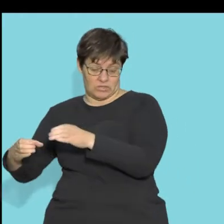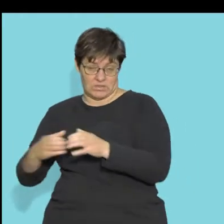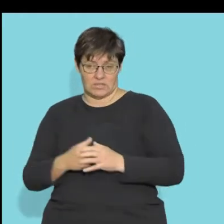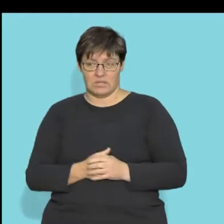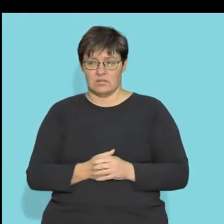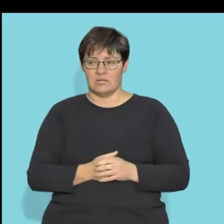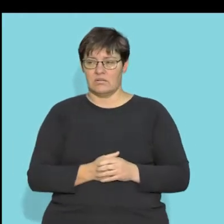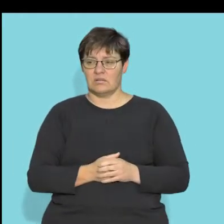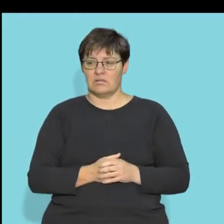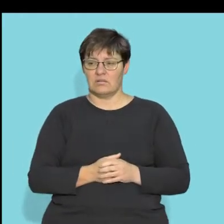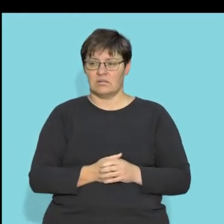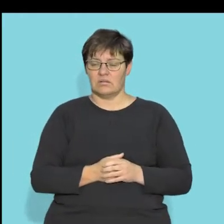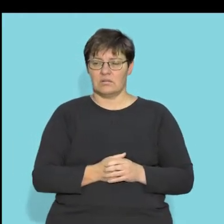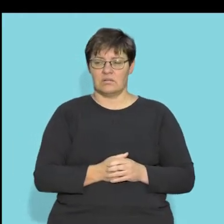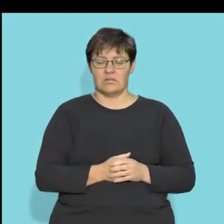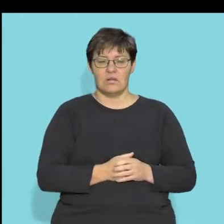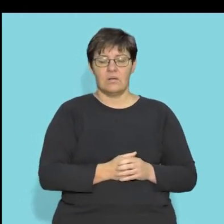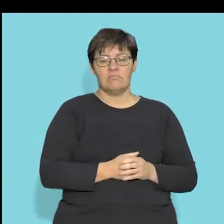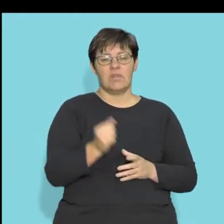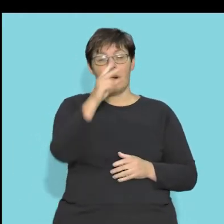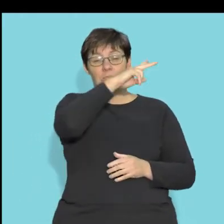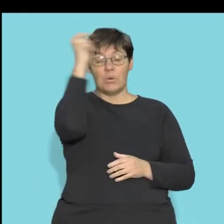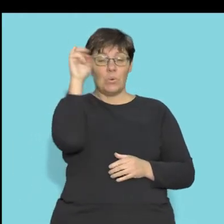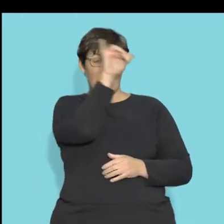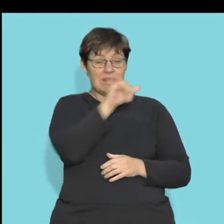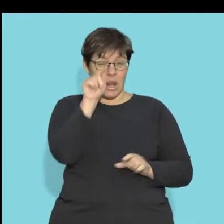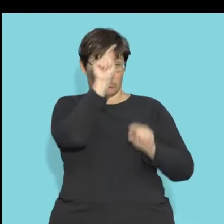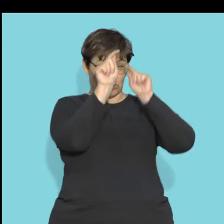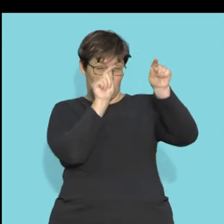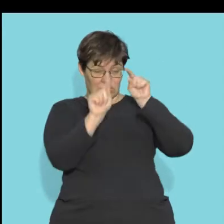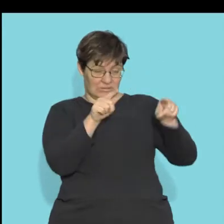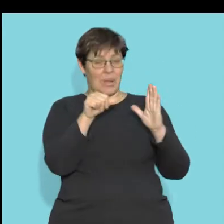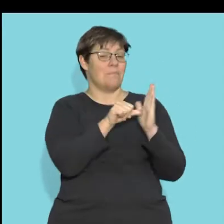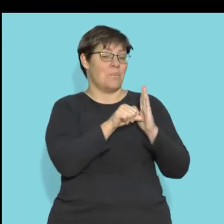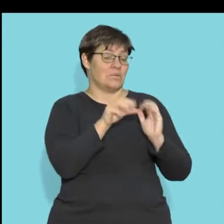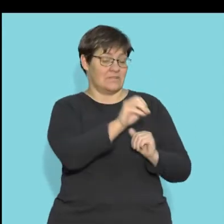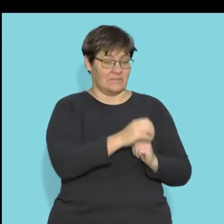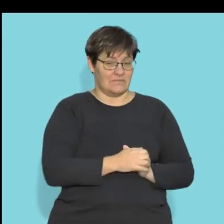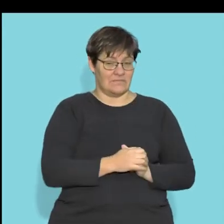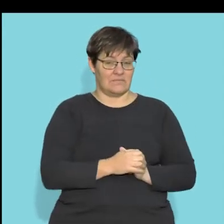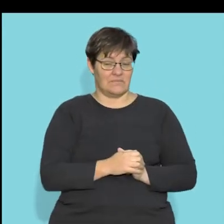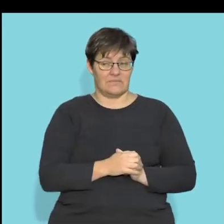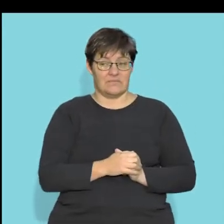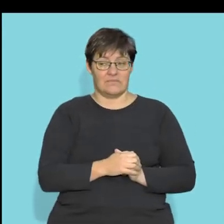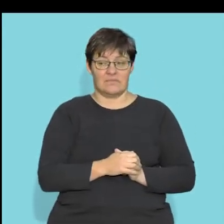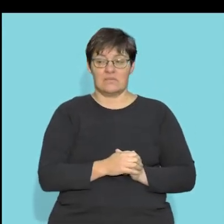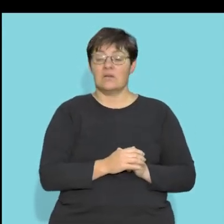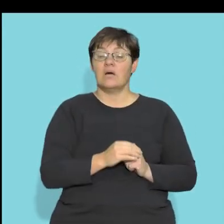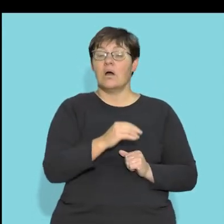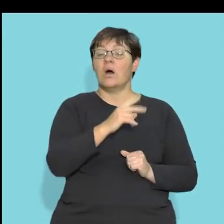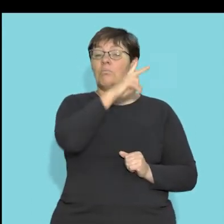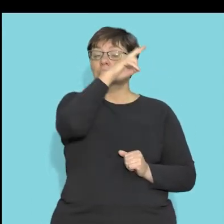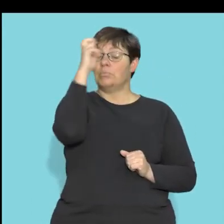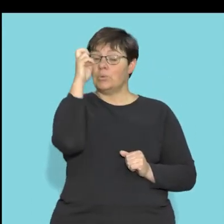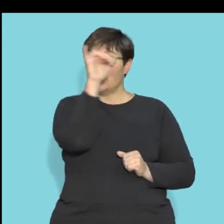a look. The blue and the yellow dots are quite important. Over here, all right, the blue and the